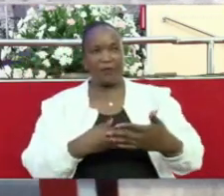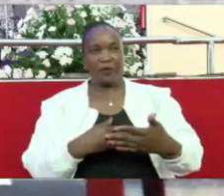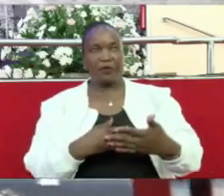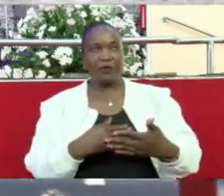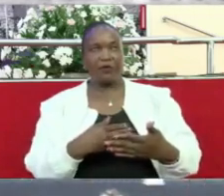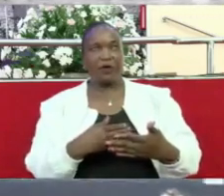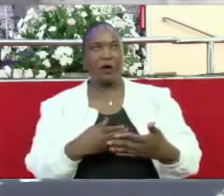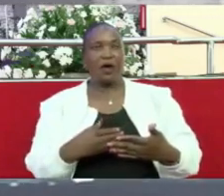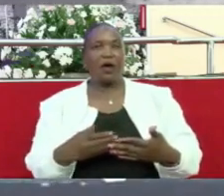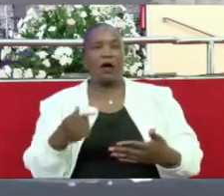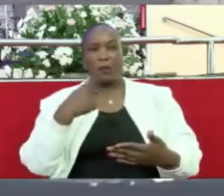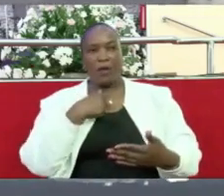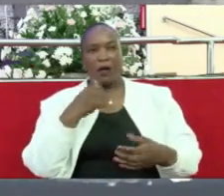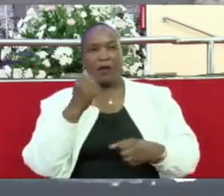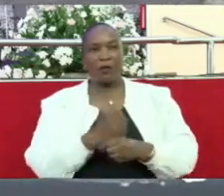different places.